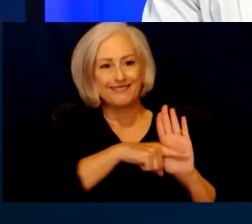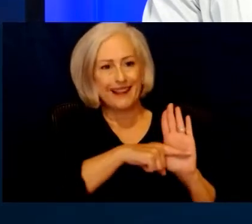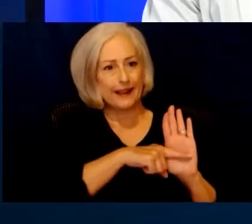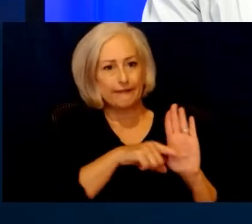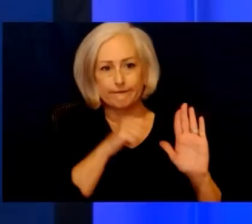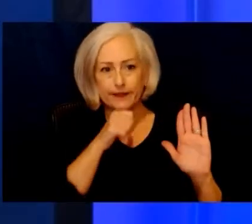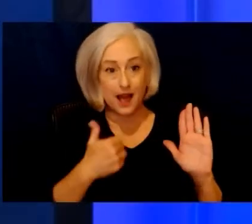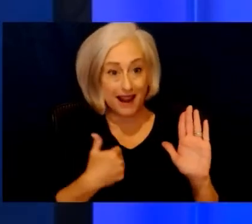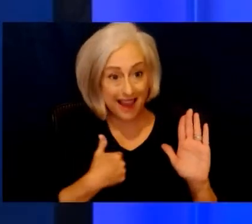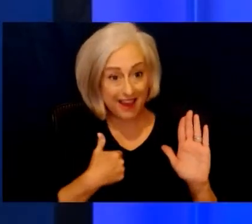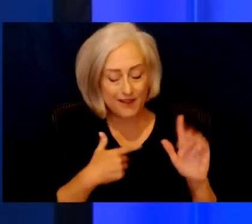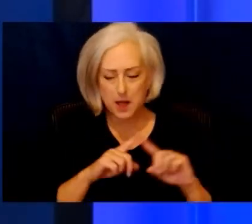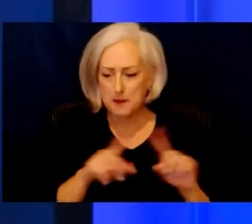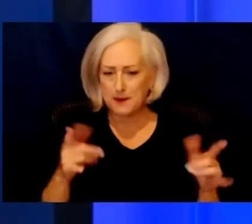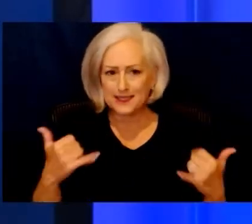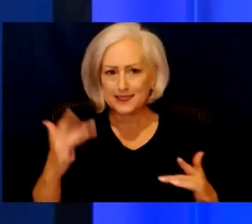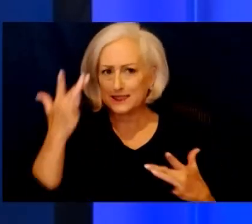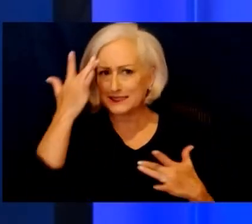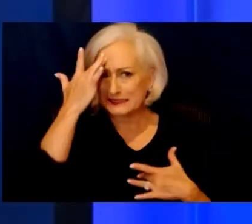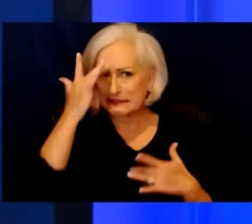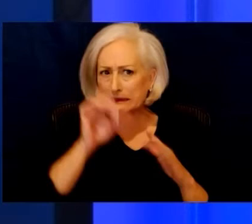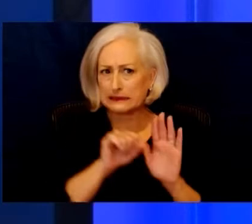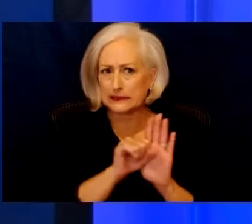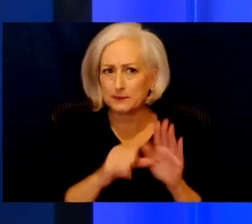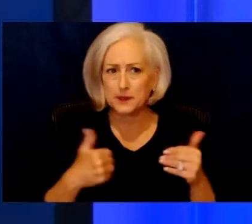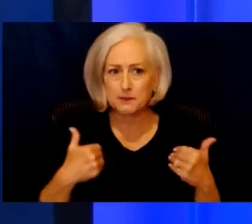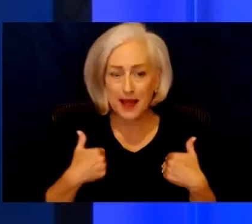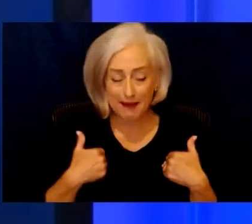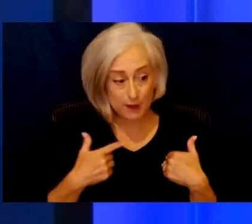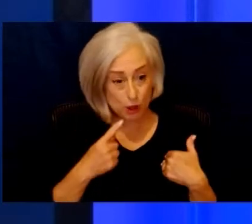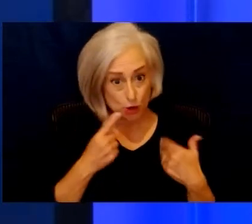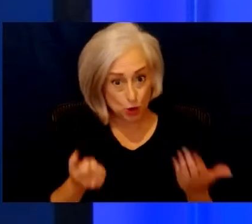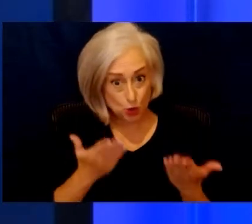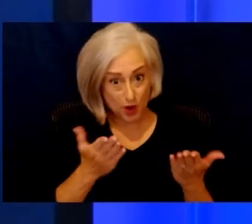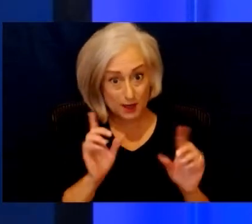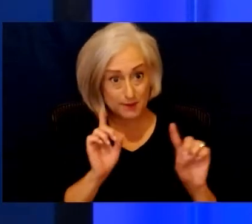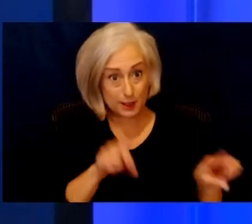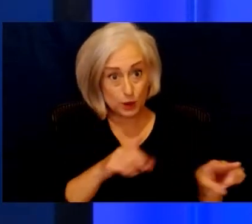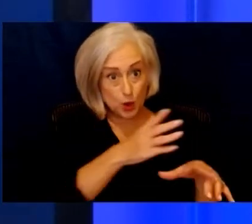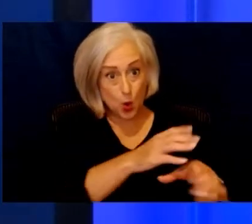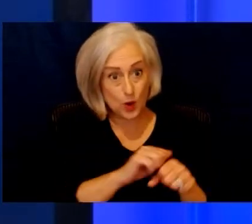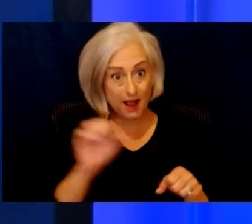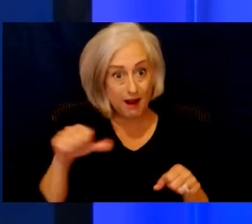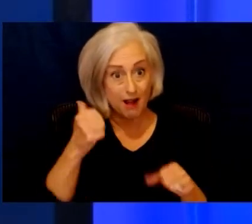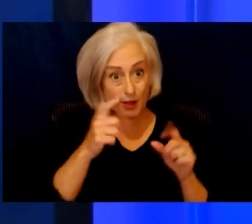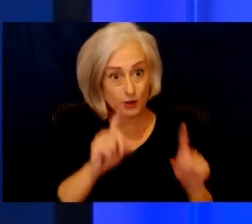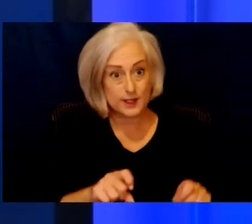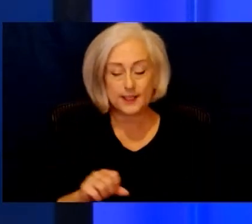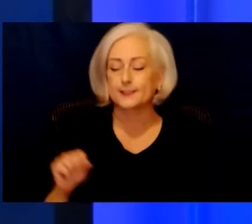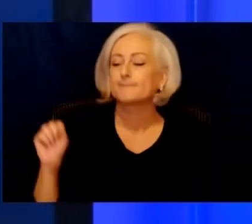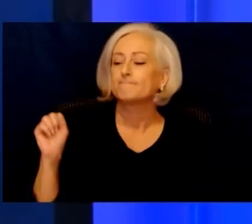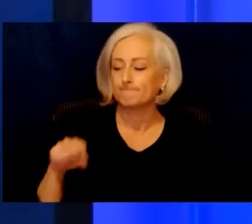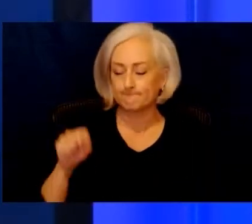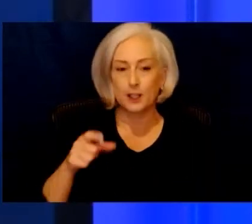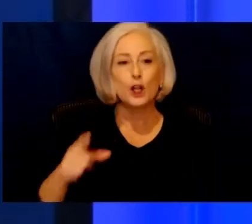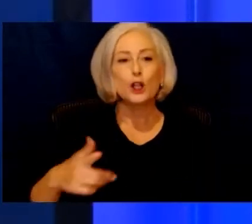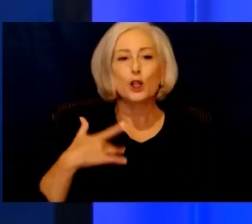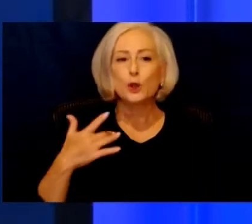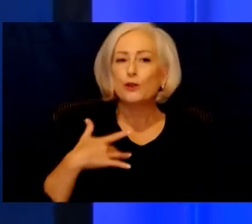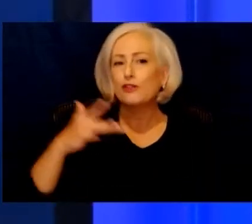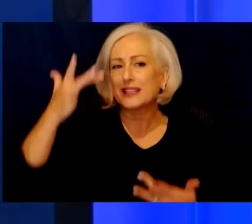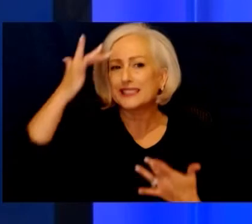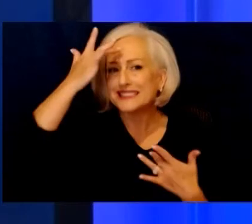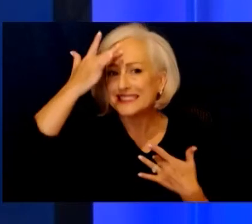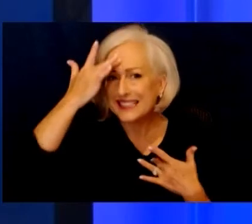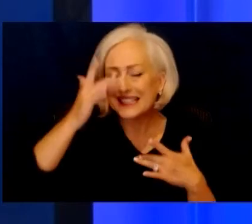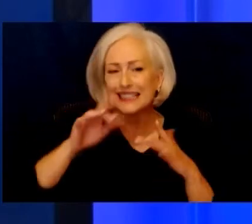correct? 100%. I think we have continued to promote the fact that if you are symptomatic and or you know people who have